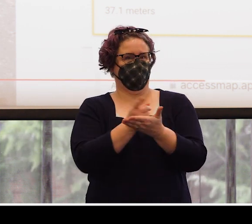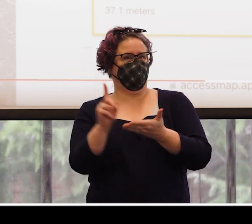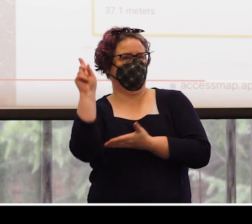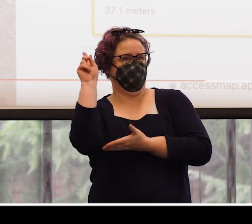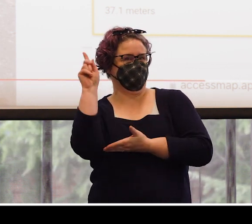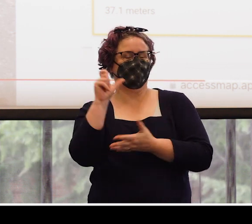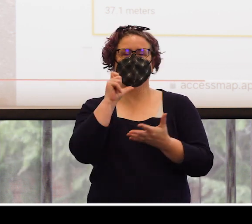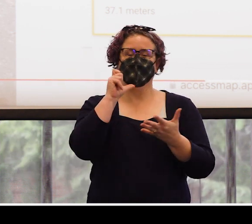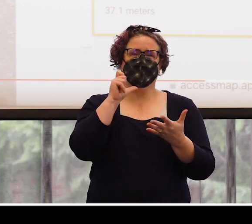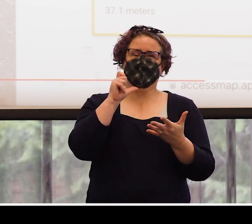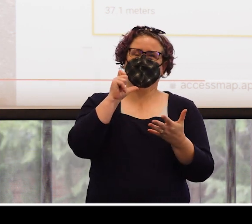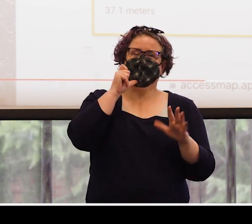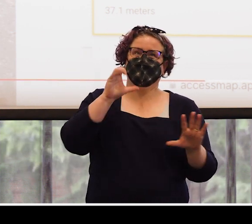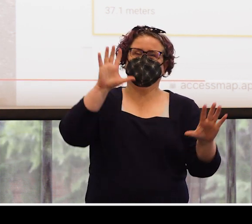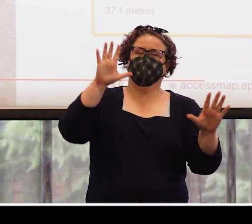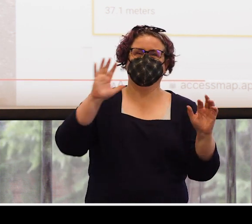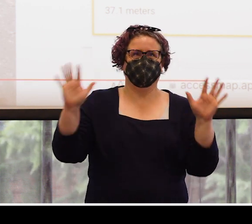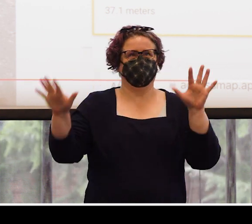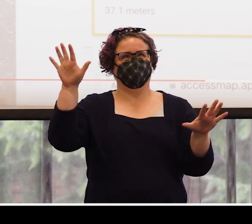great, unfortunately.